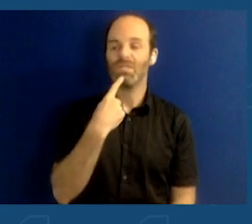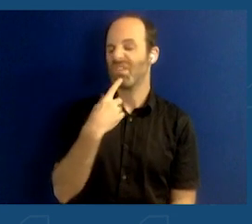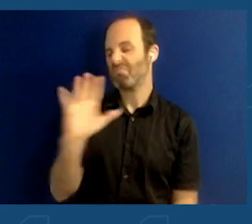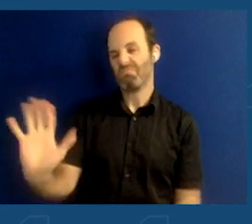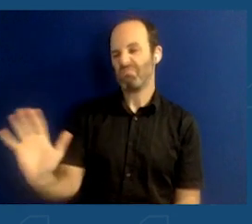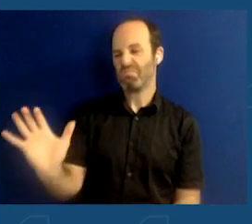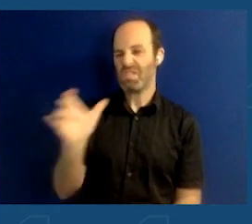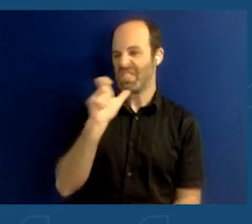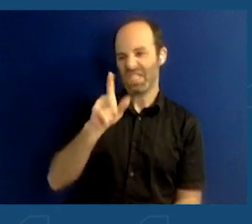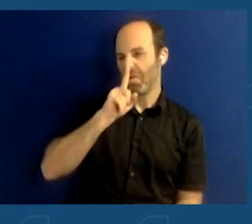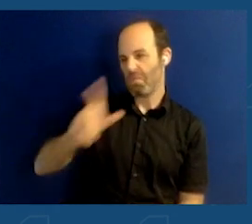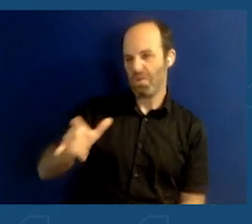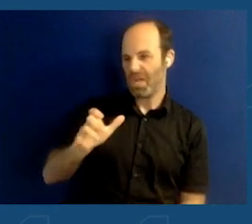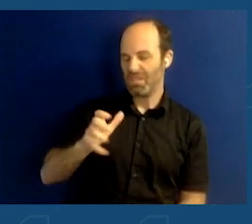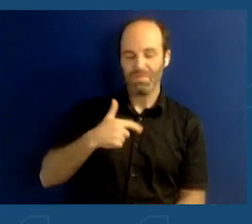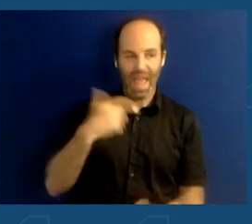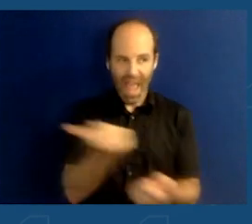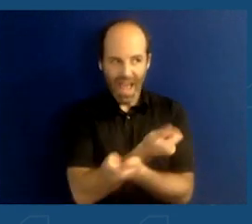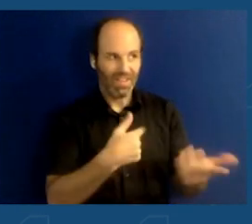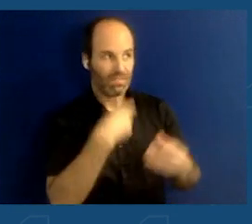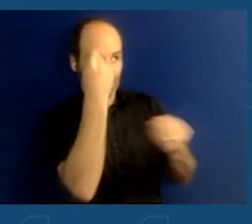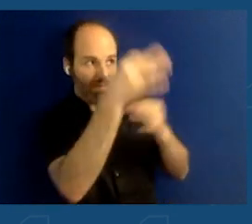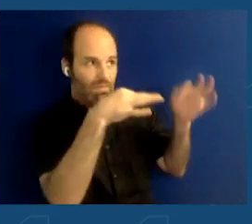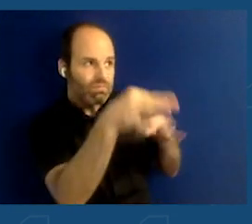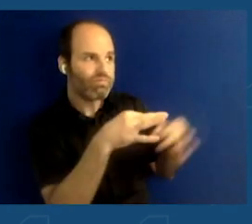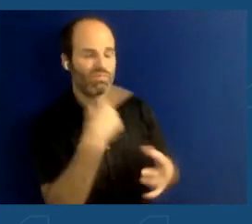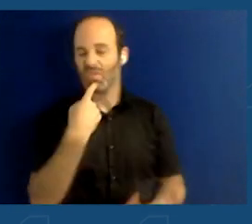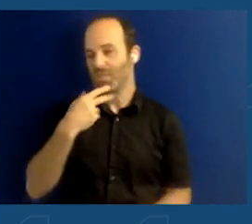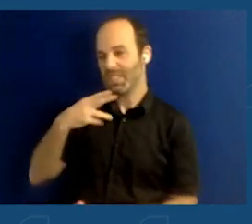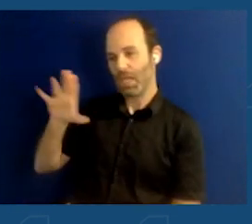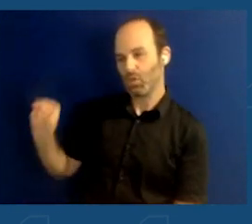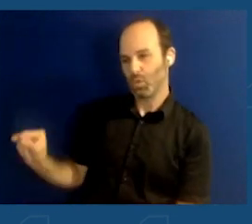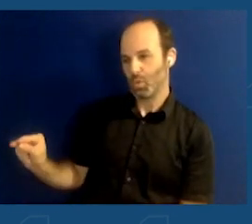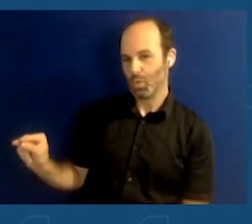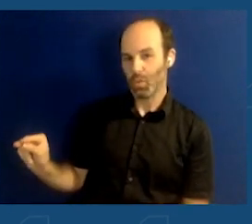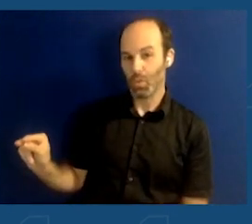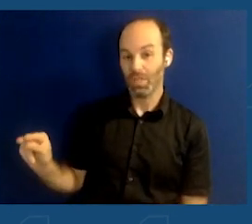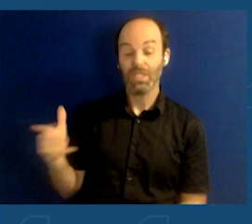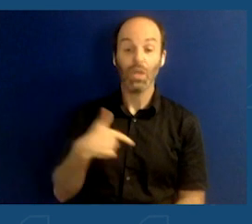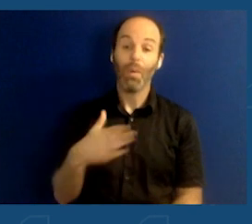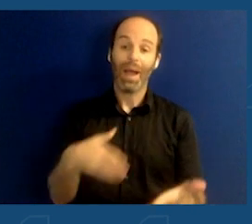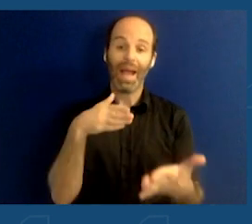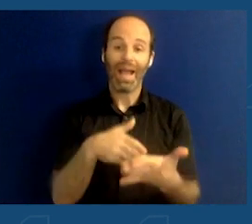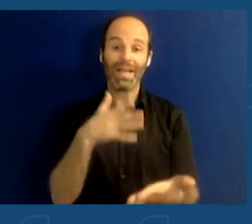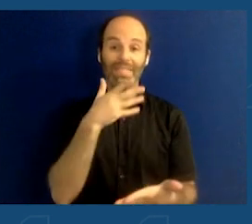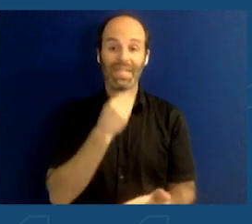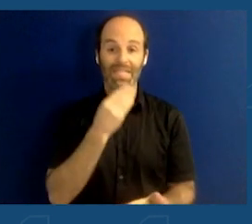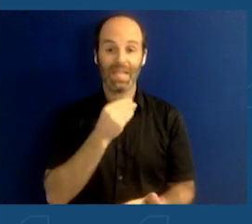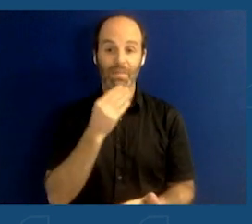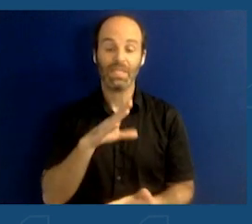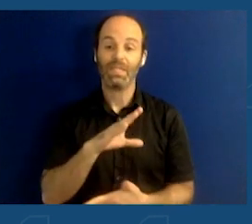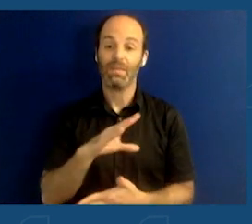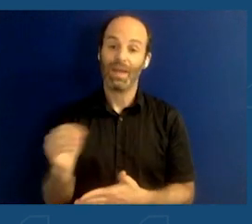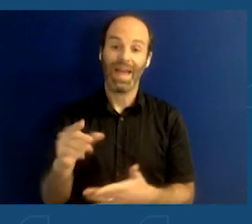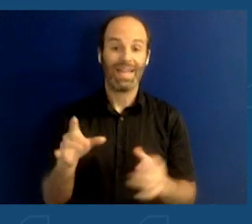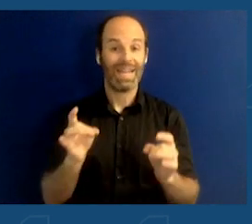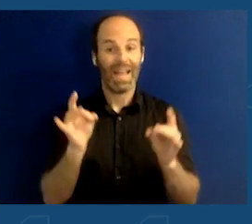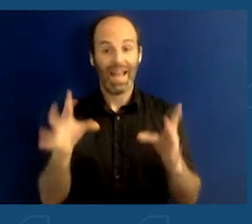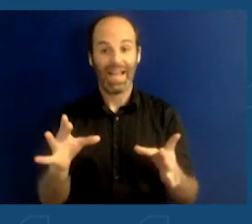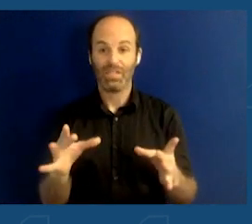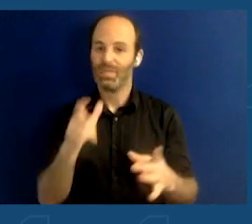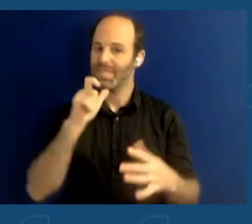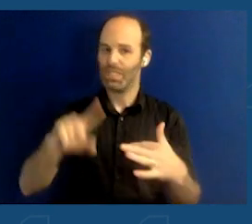say." So anti-Semitism and hatred did not start in Germany in